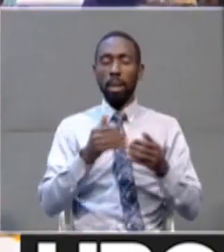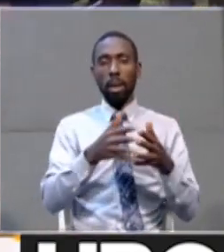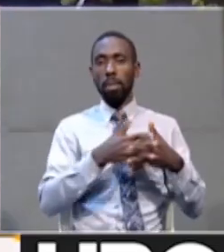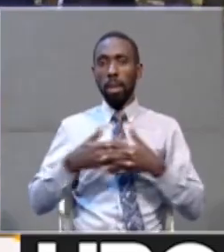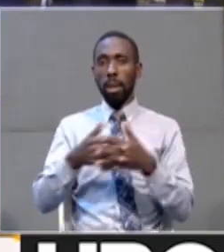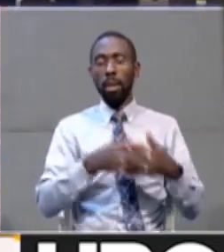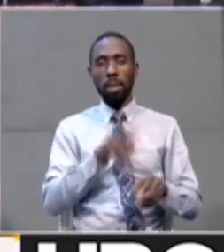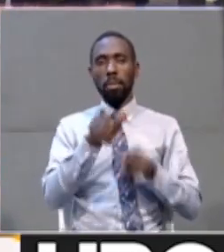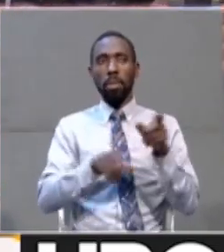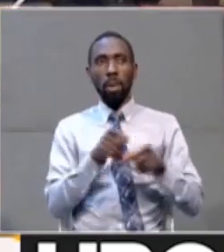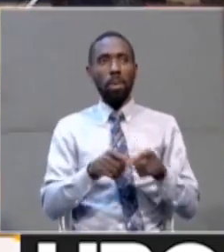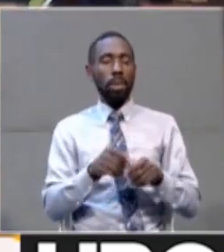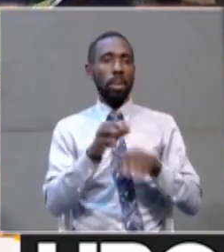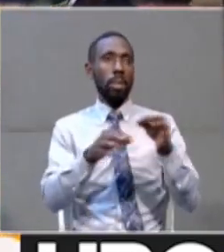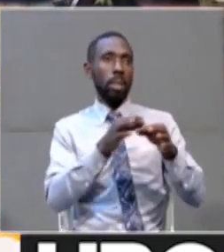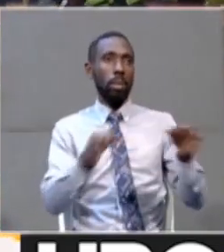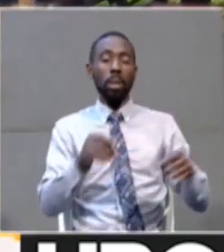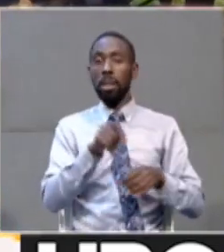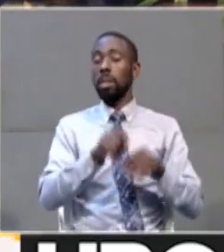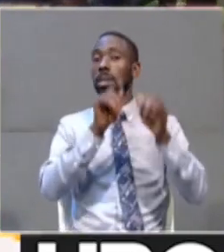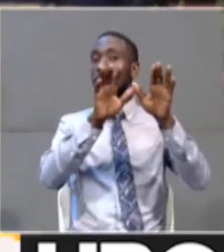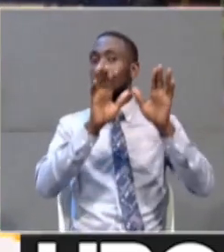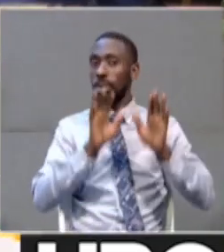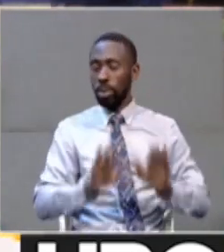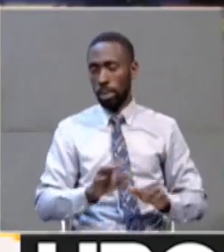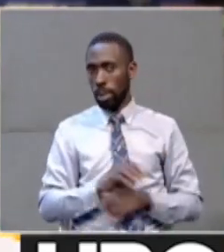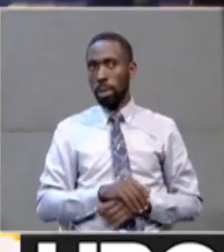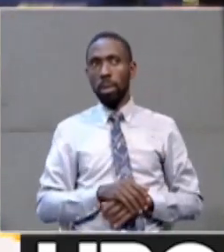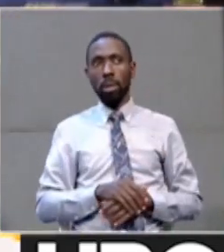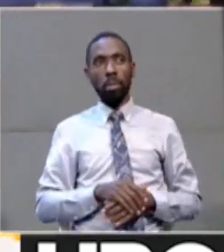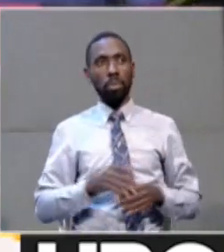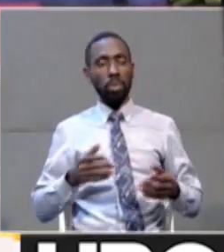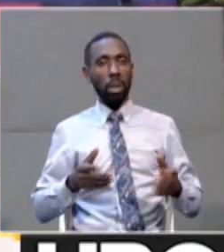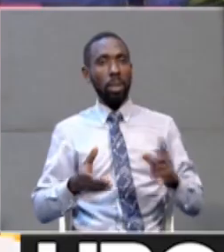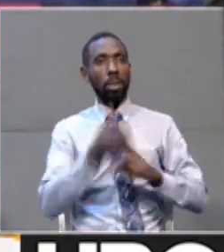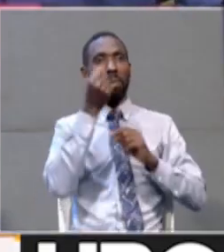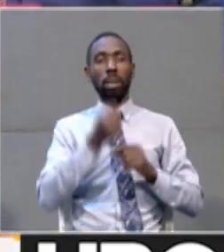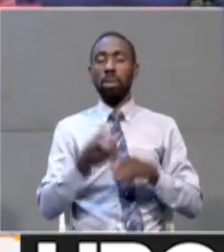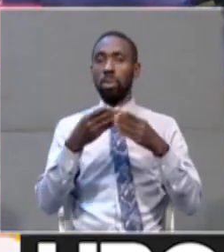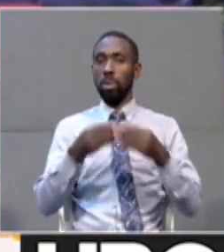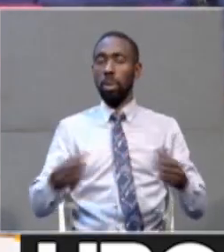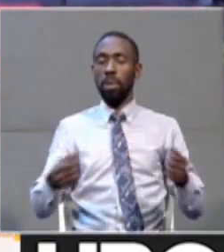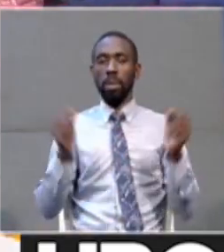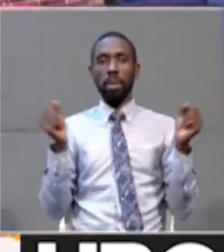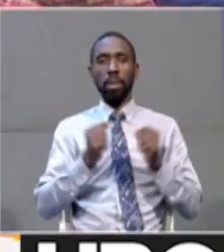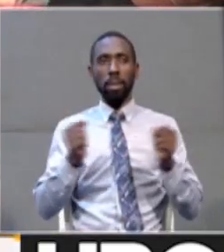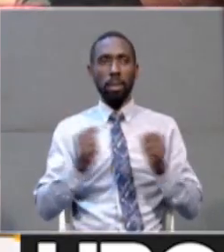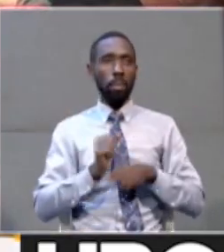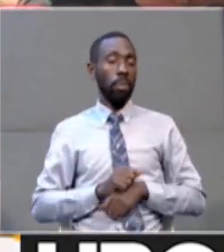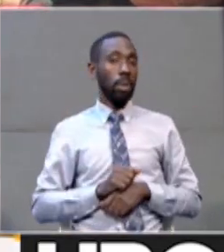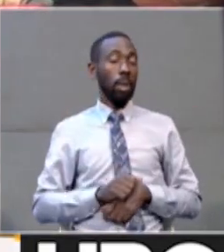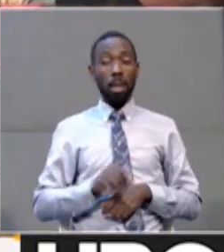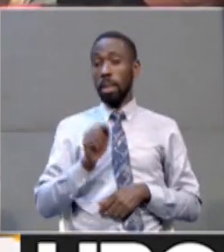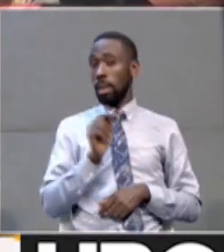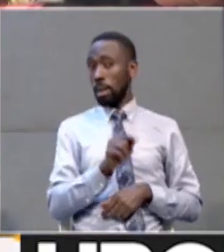the Minister of Health, Dr. Usaid, expressed gratitude to the American people for the donation, saying this is a